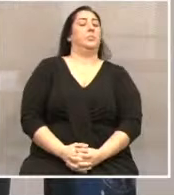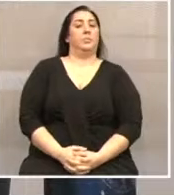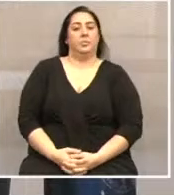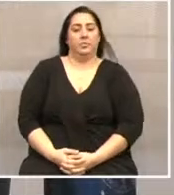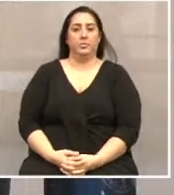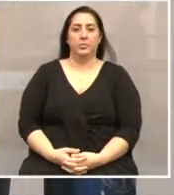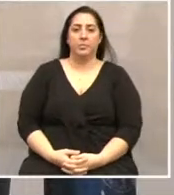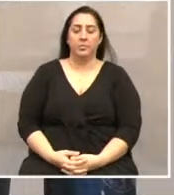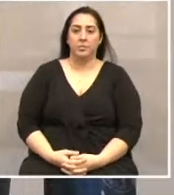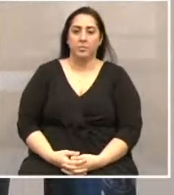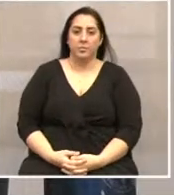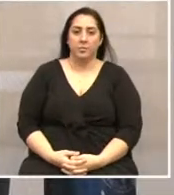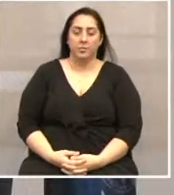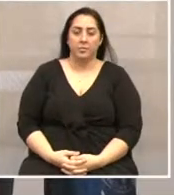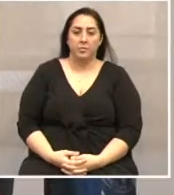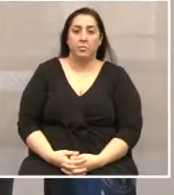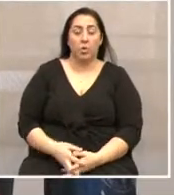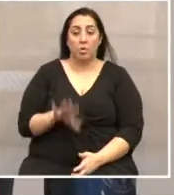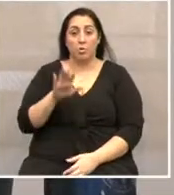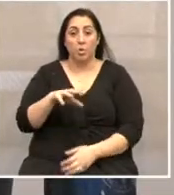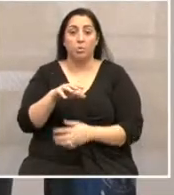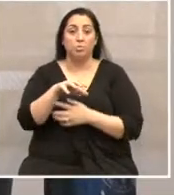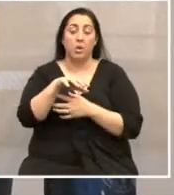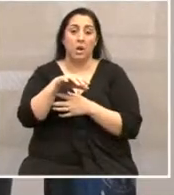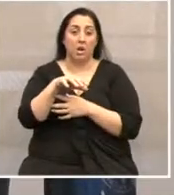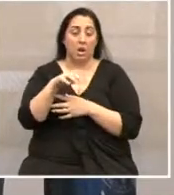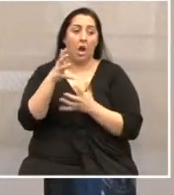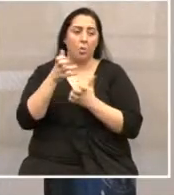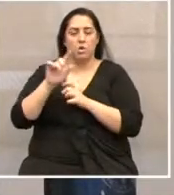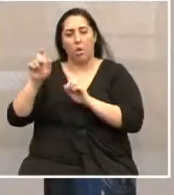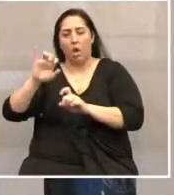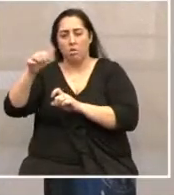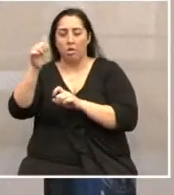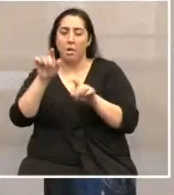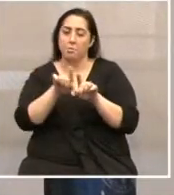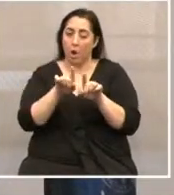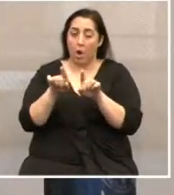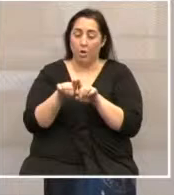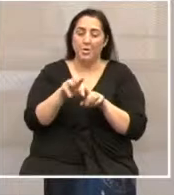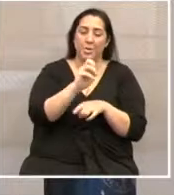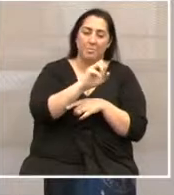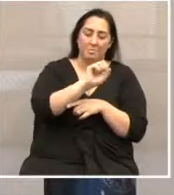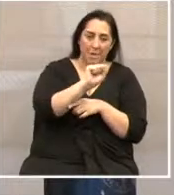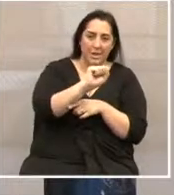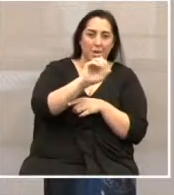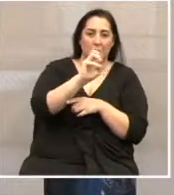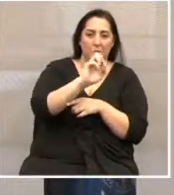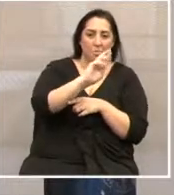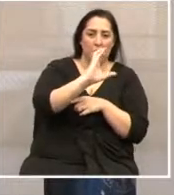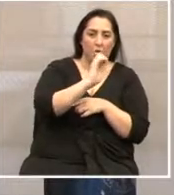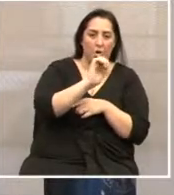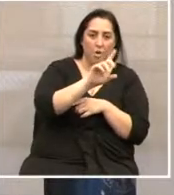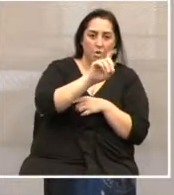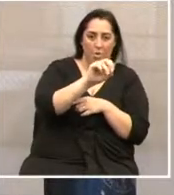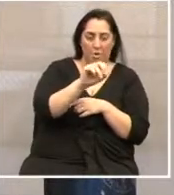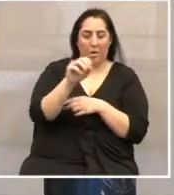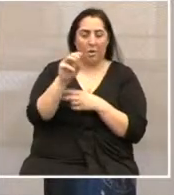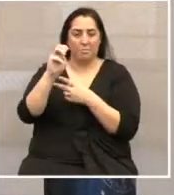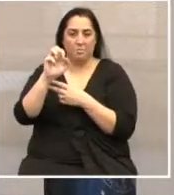Ms. Mercado and Mr. Patel, and I do want to hear from this side as well. Can you share with me how you